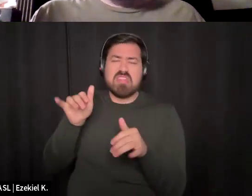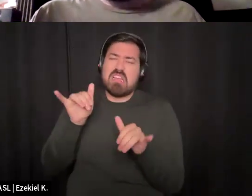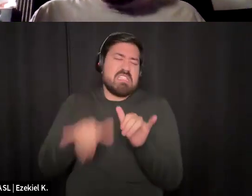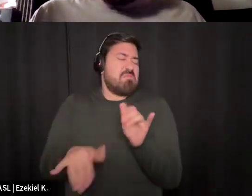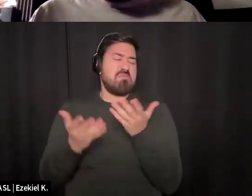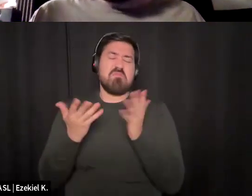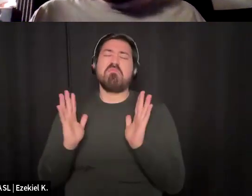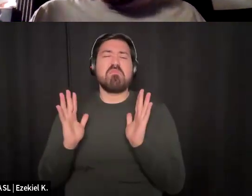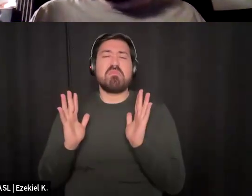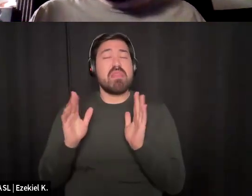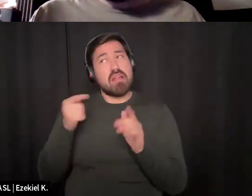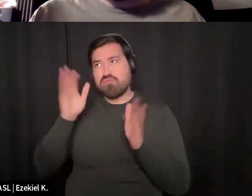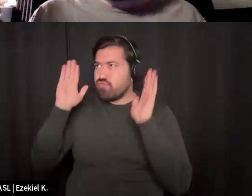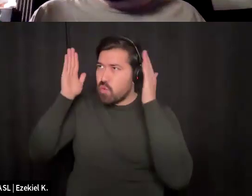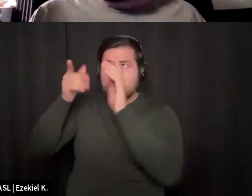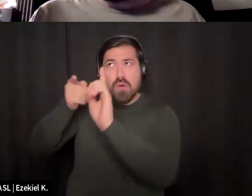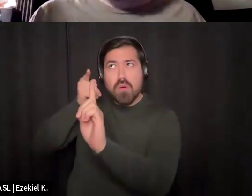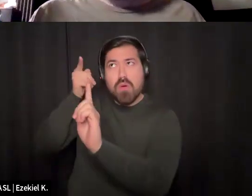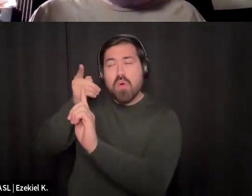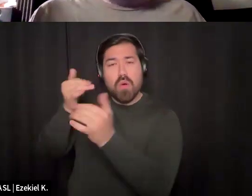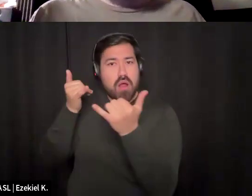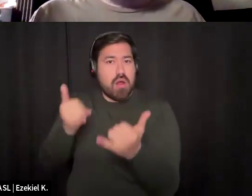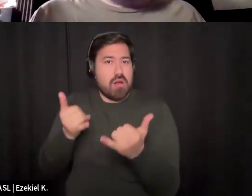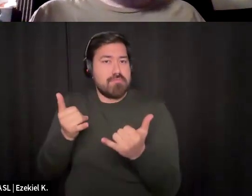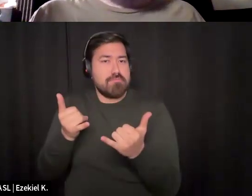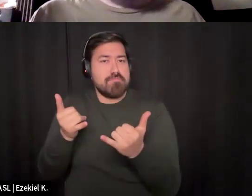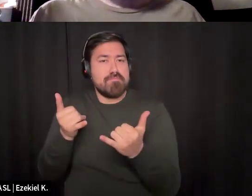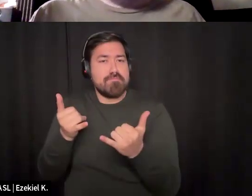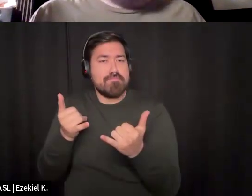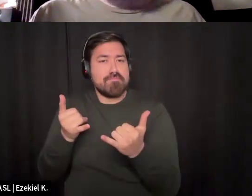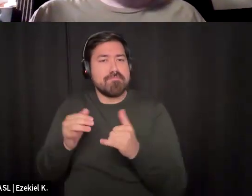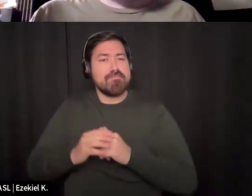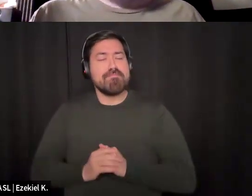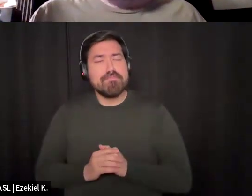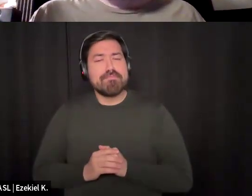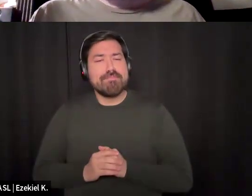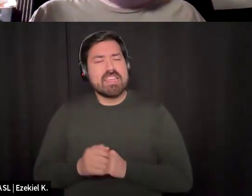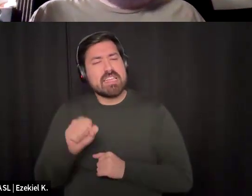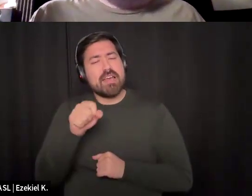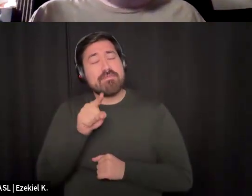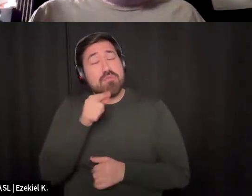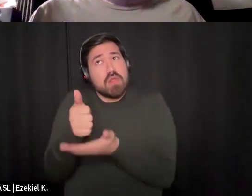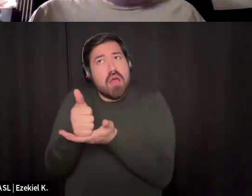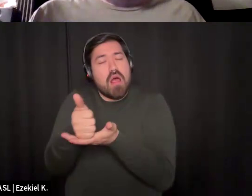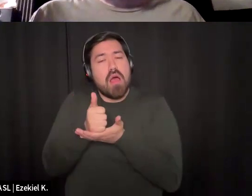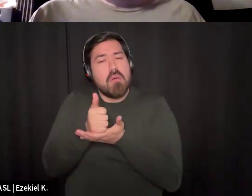And I'm just gonna like hone in on that, focus in on that. And yeah, I think it can kind of help